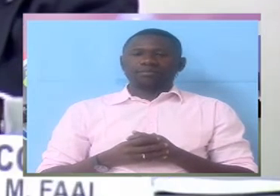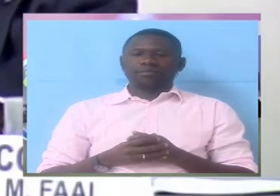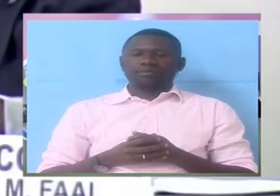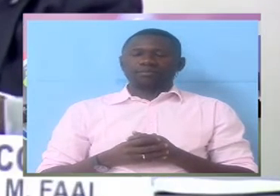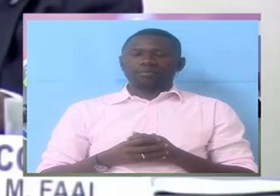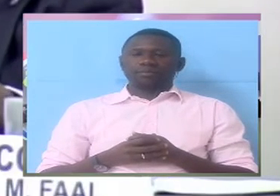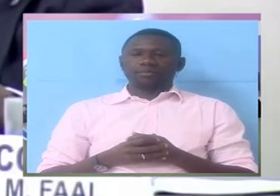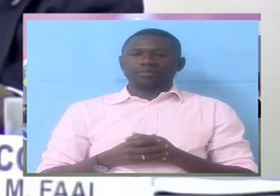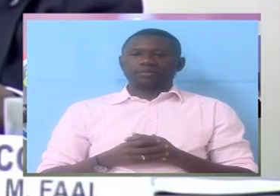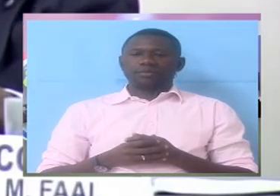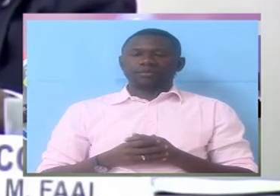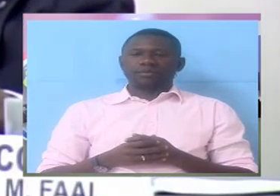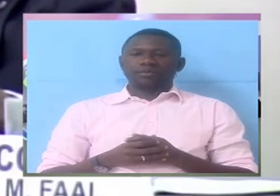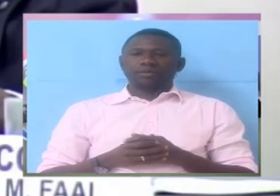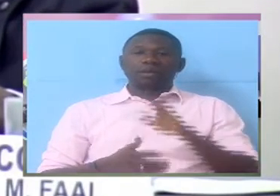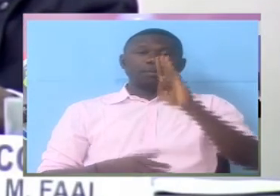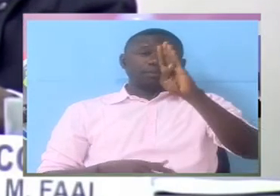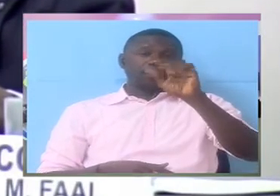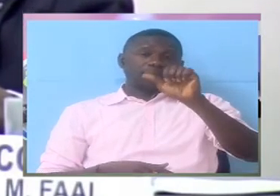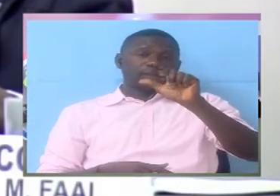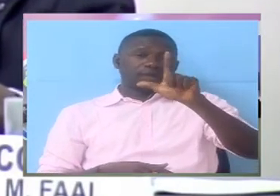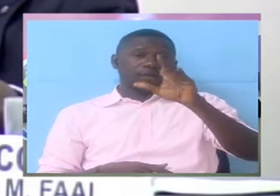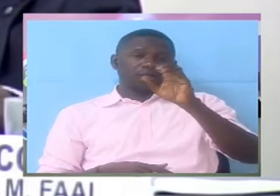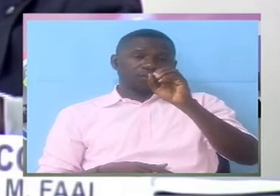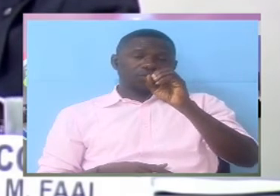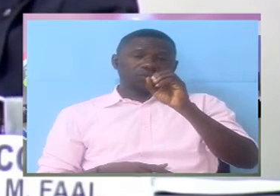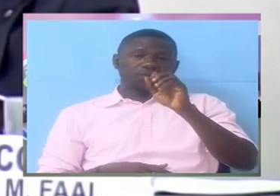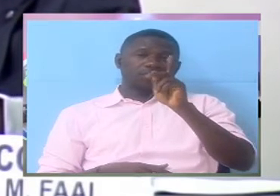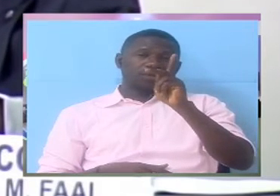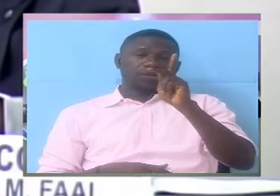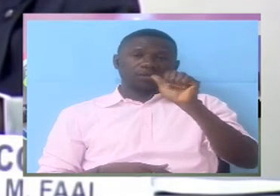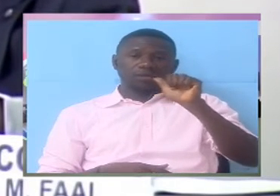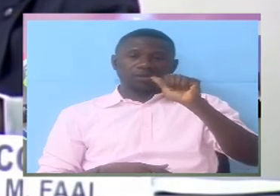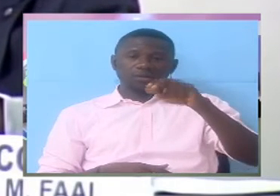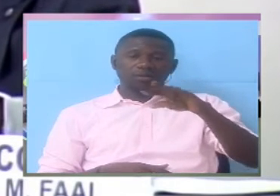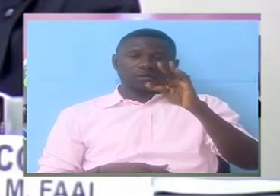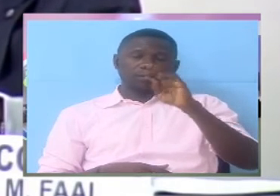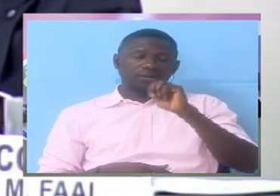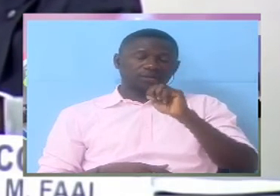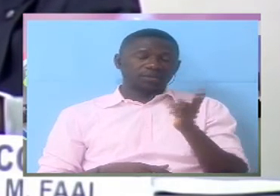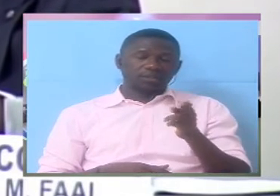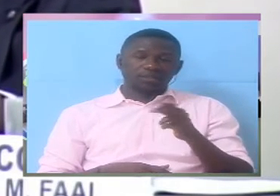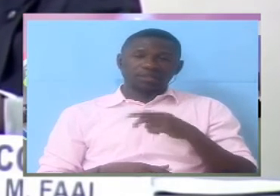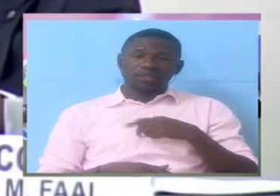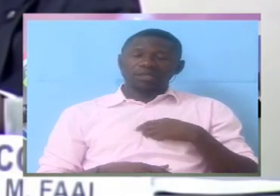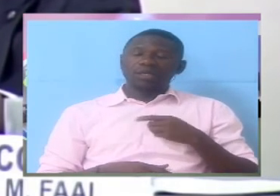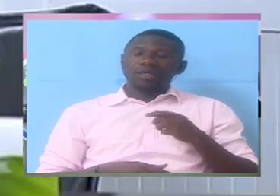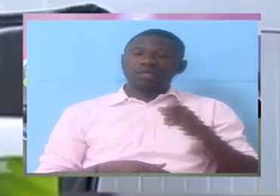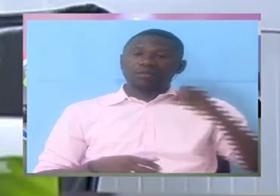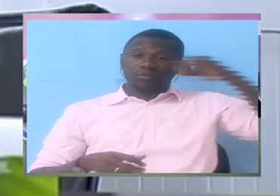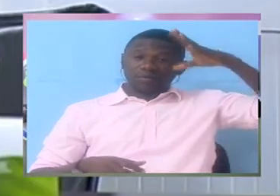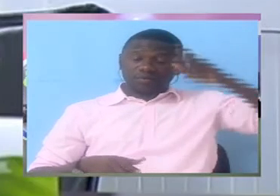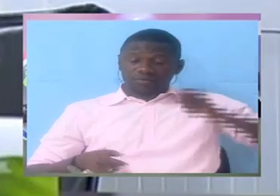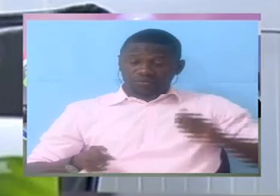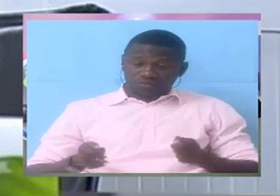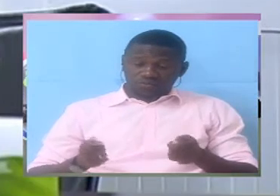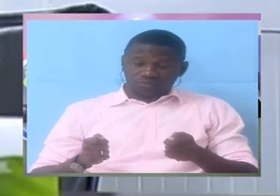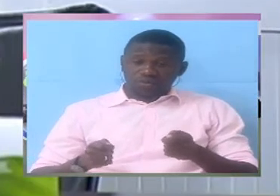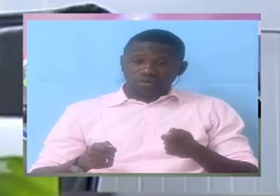He said the electrocution happened the next day. Ako mas kurang maso ni menketala wo sa mole wo ketala.